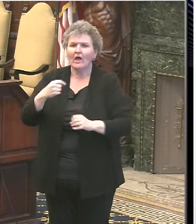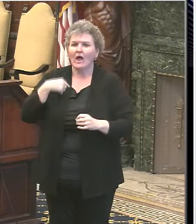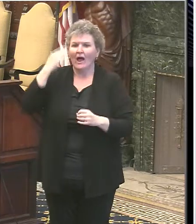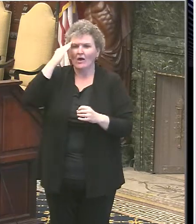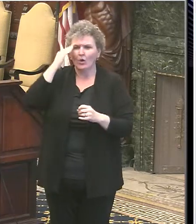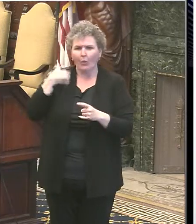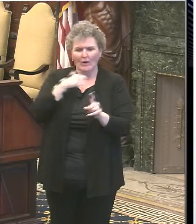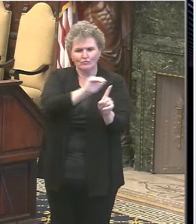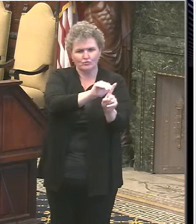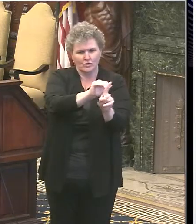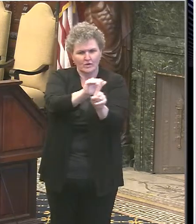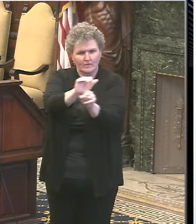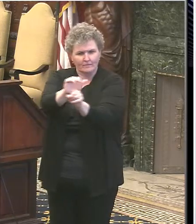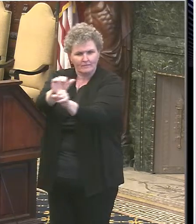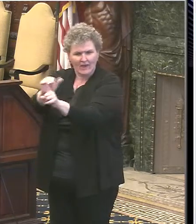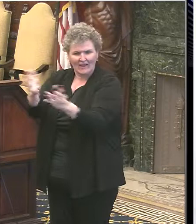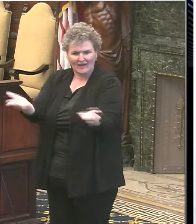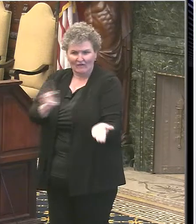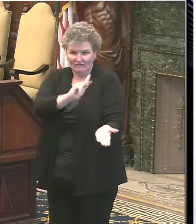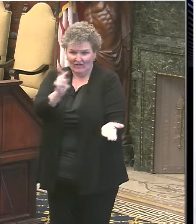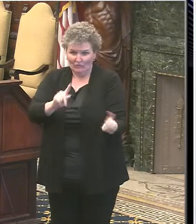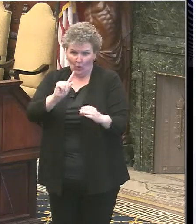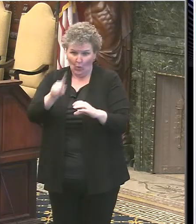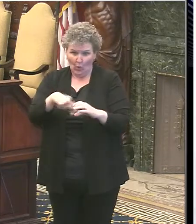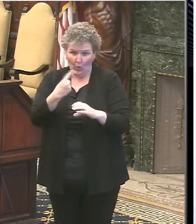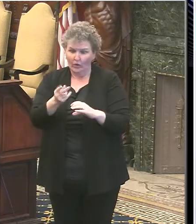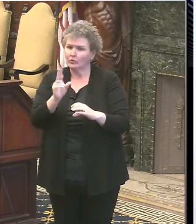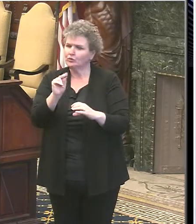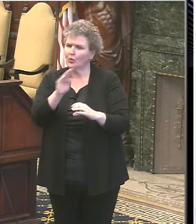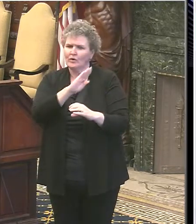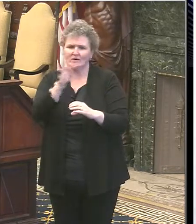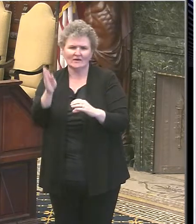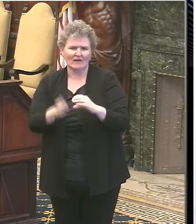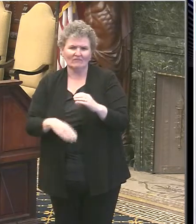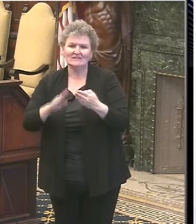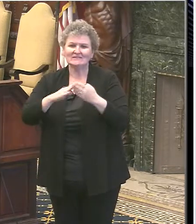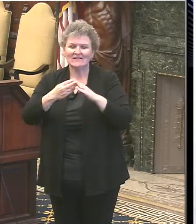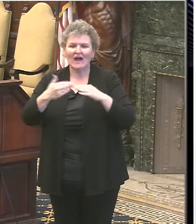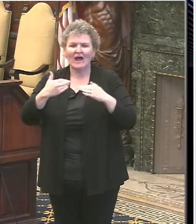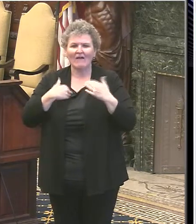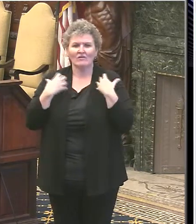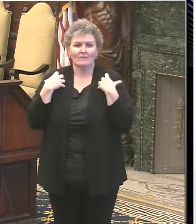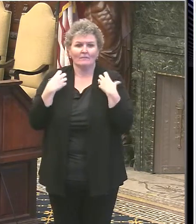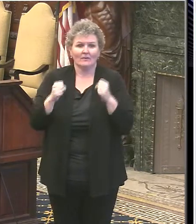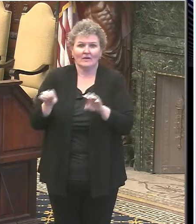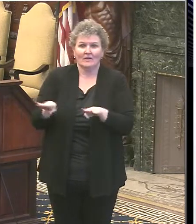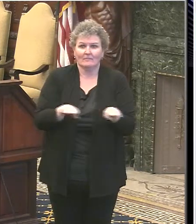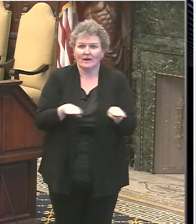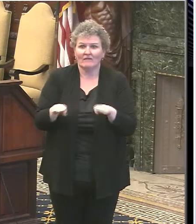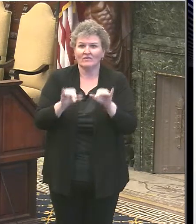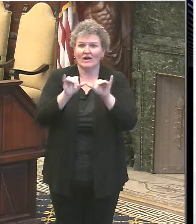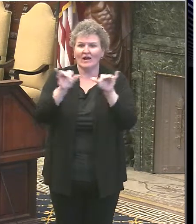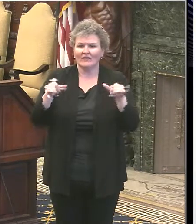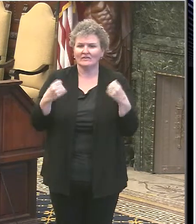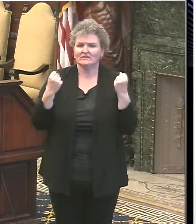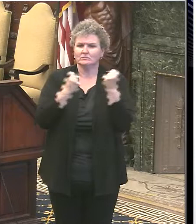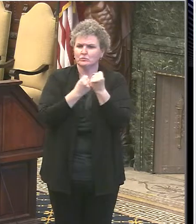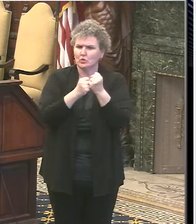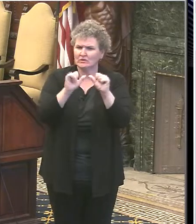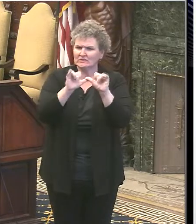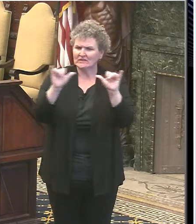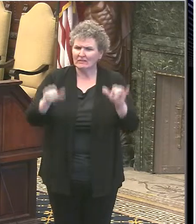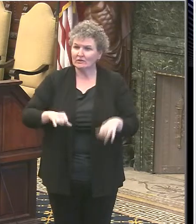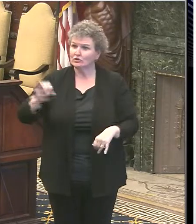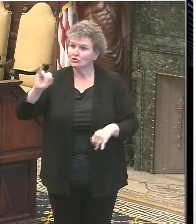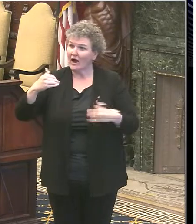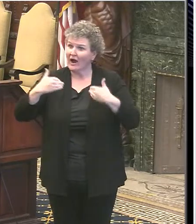nobody is alone in Philadelphia. Our city has developed one of the best behavioral health support systems in the nation. Whether you have insurance or not,